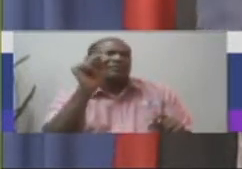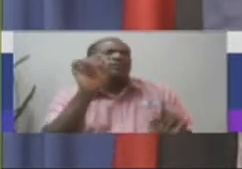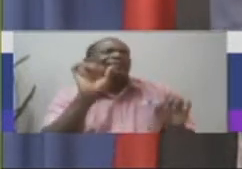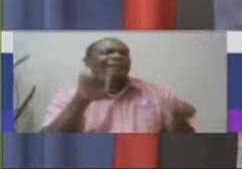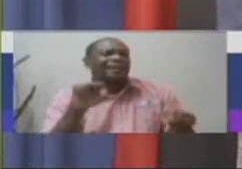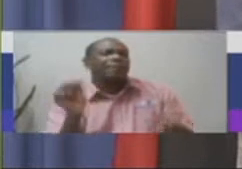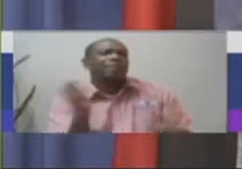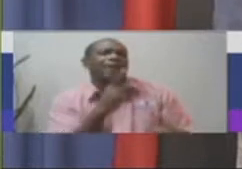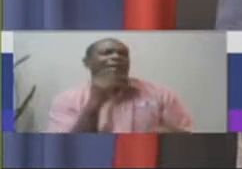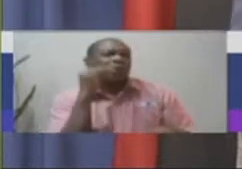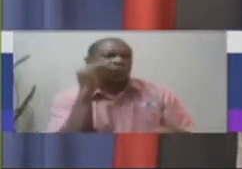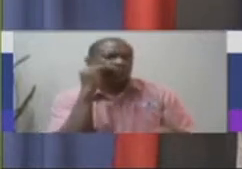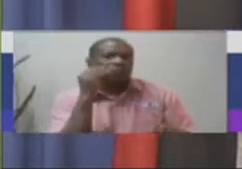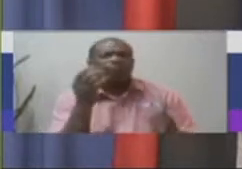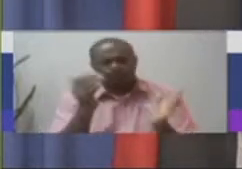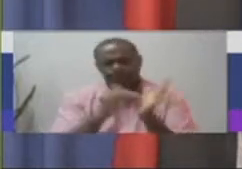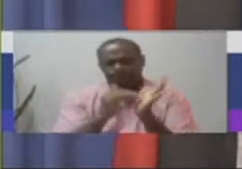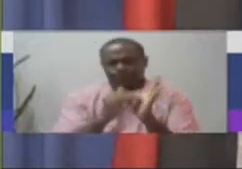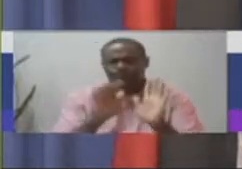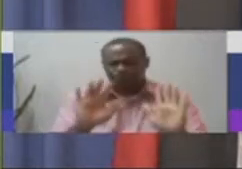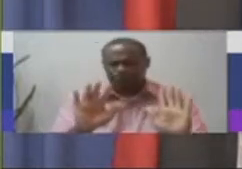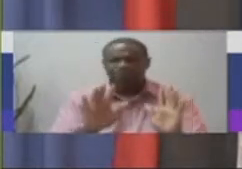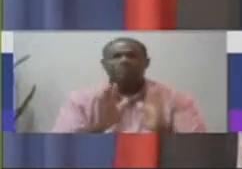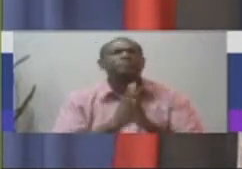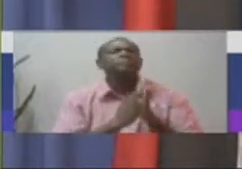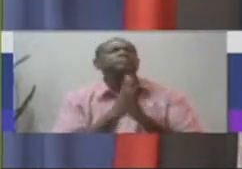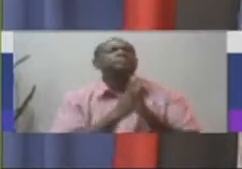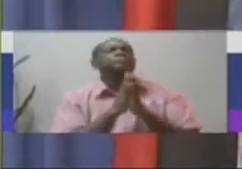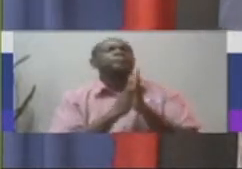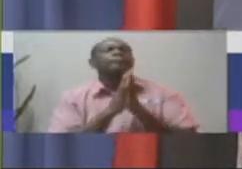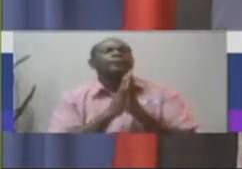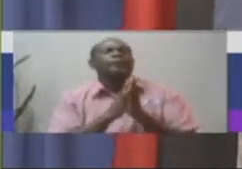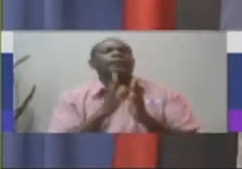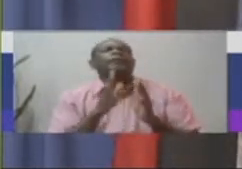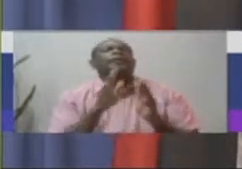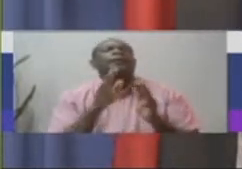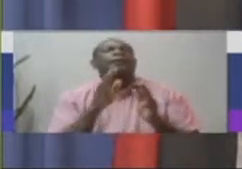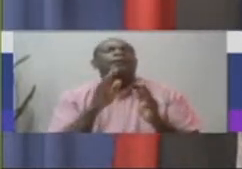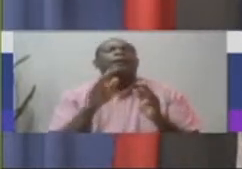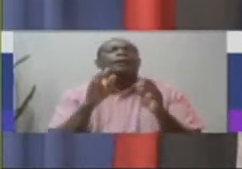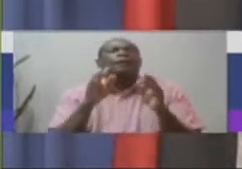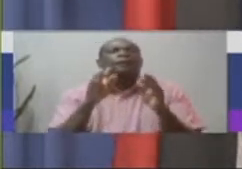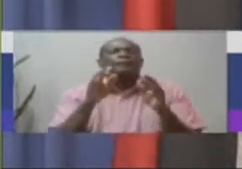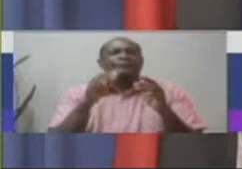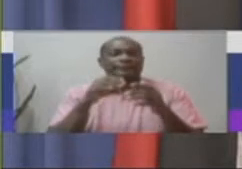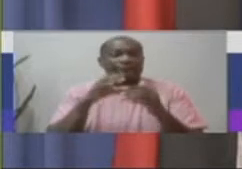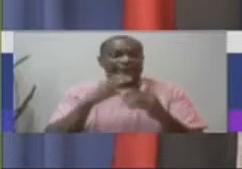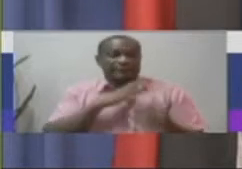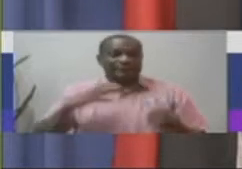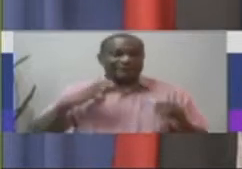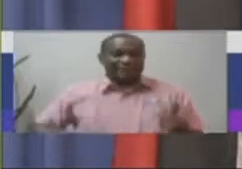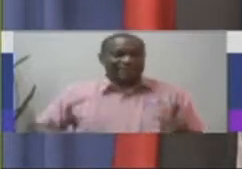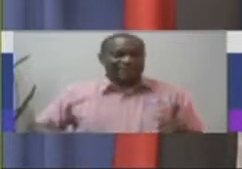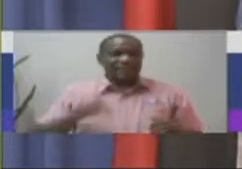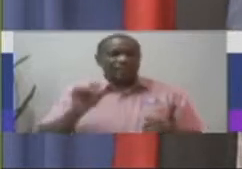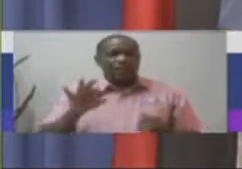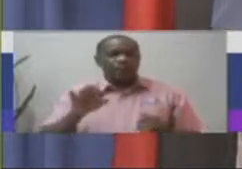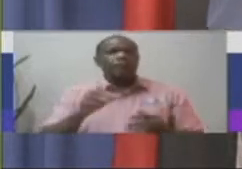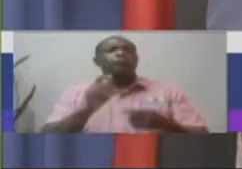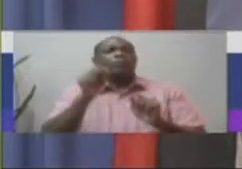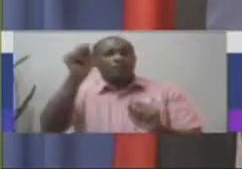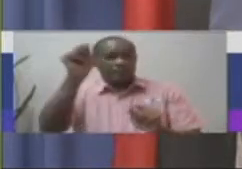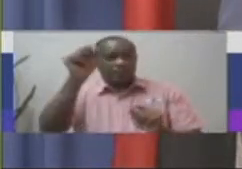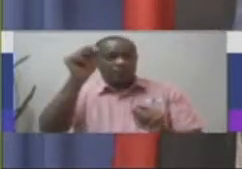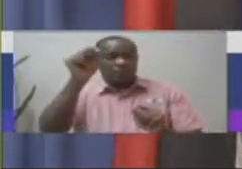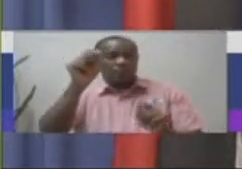I repeat that. Vaccinated citizen of Trinidad and Tobago with a negative PCR 72 hours or